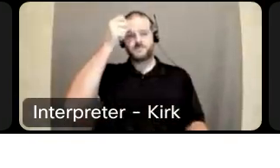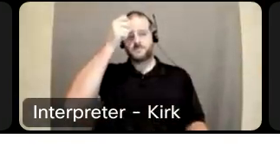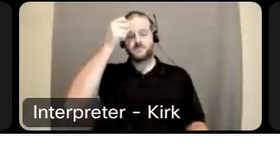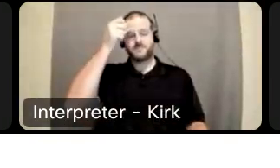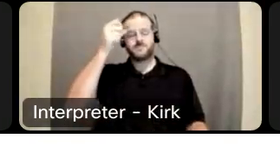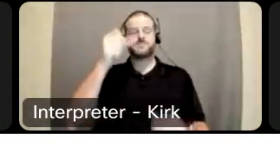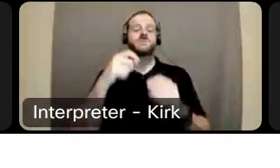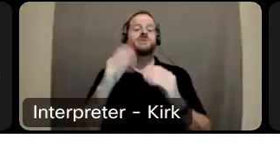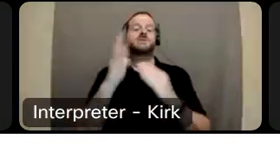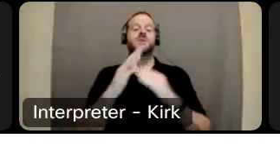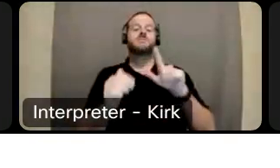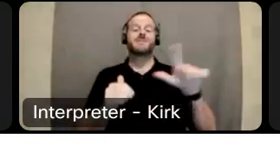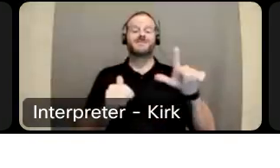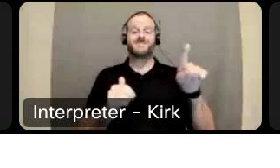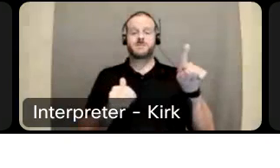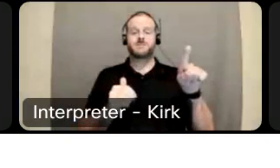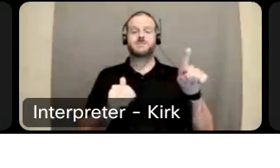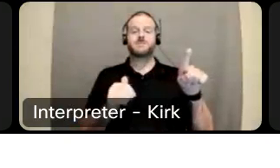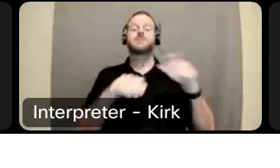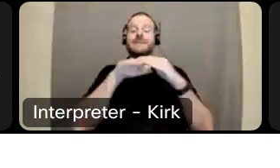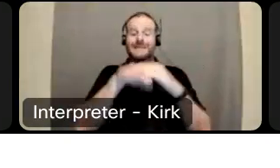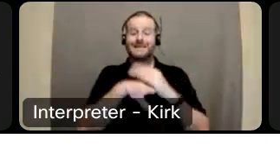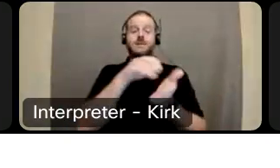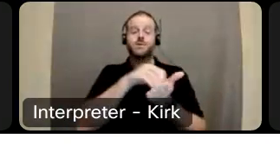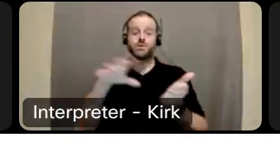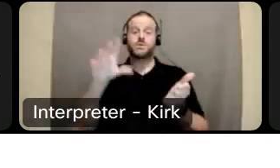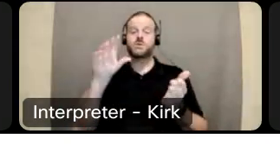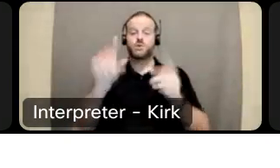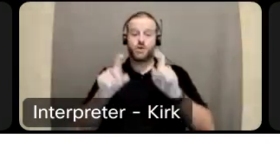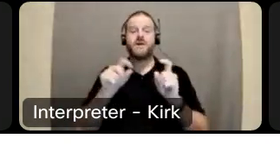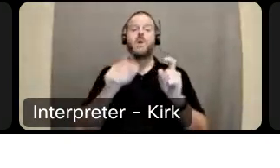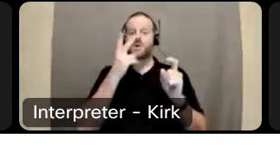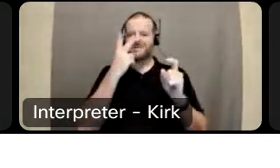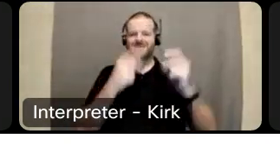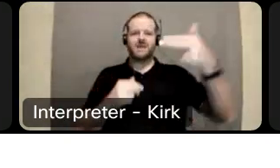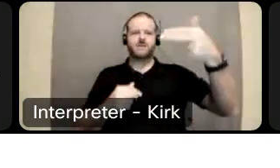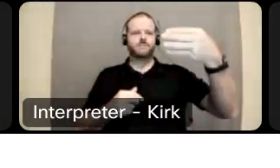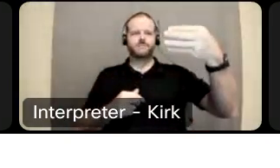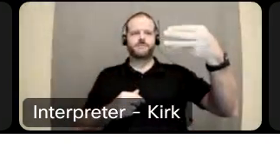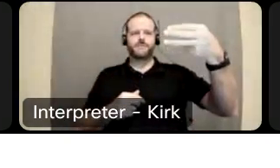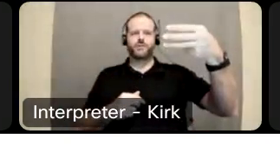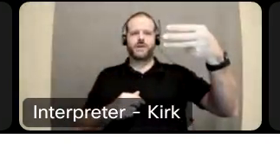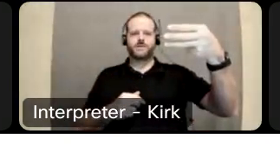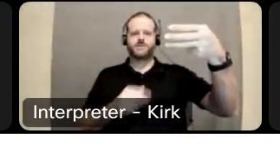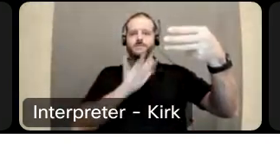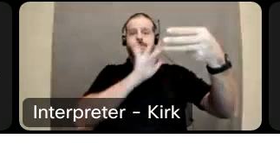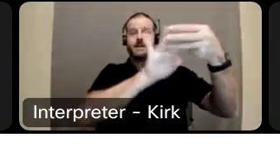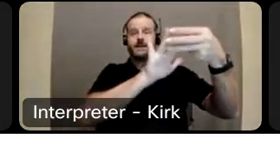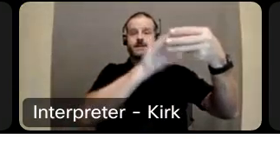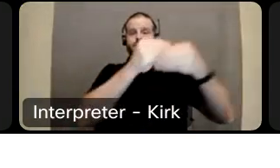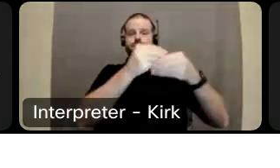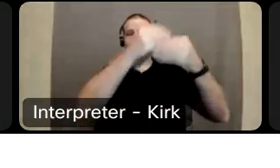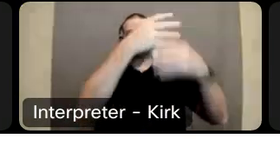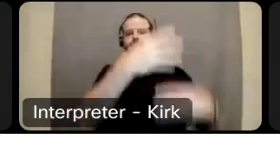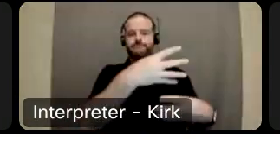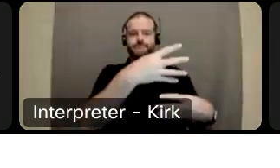the screen, once you've entered into a student survey, you'll see these 3 lines, and that's a button that you can click on, and